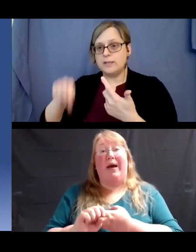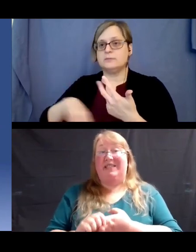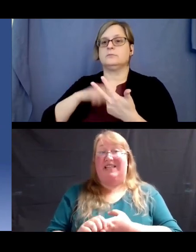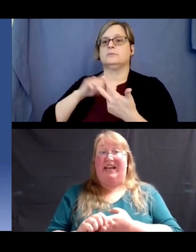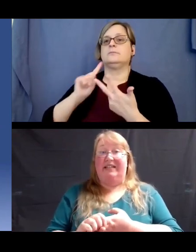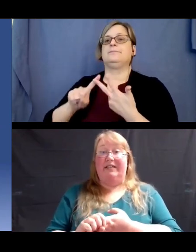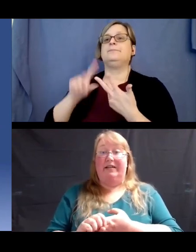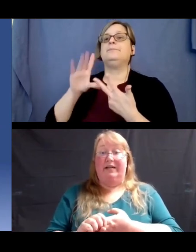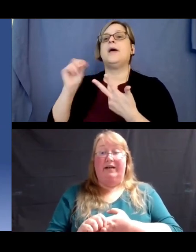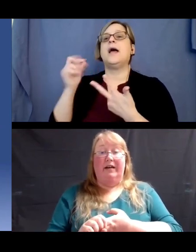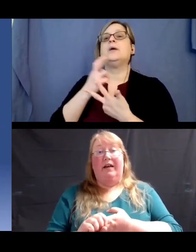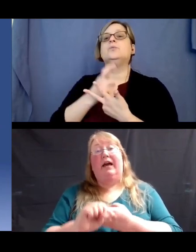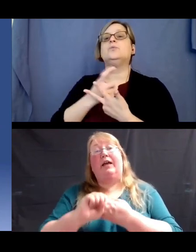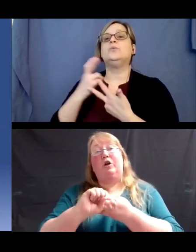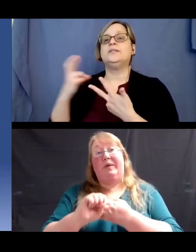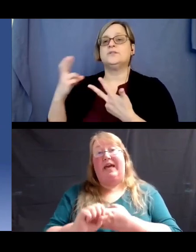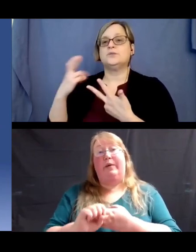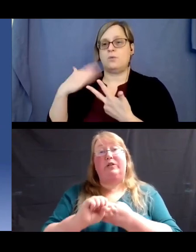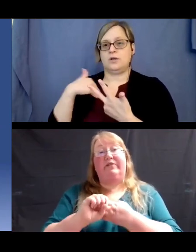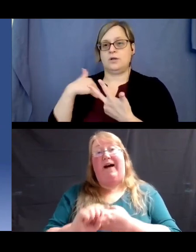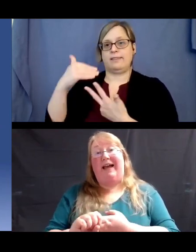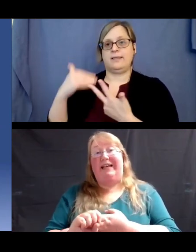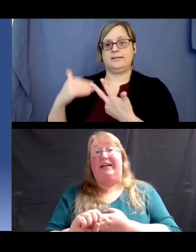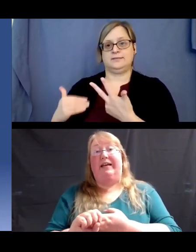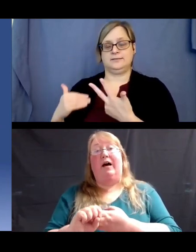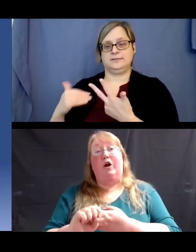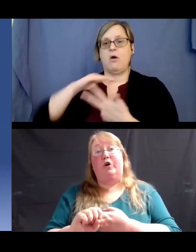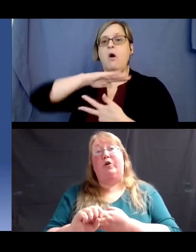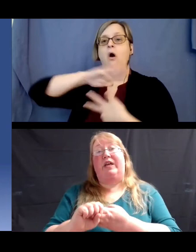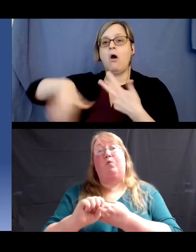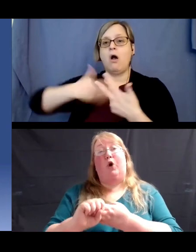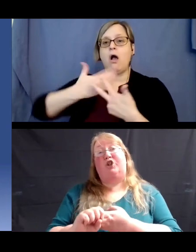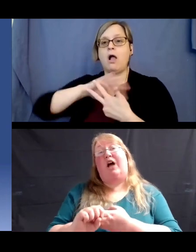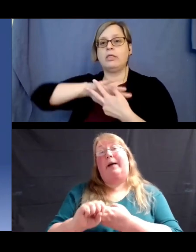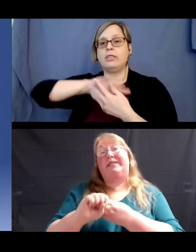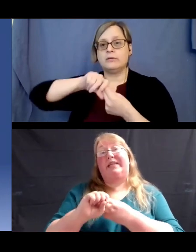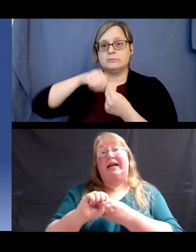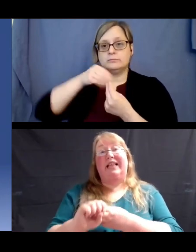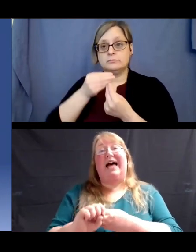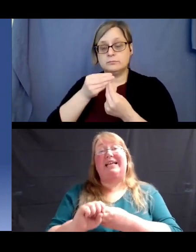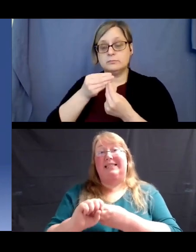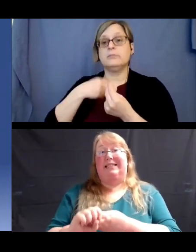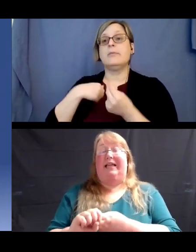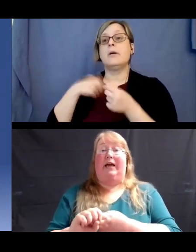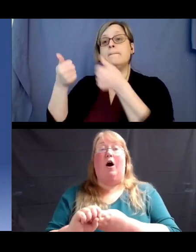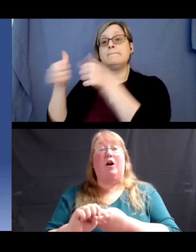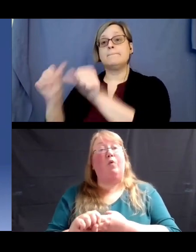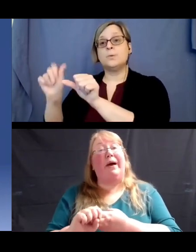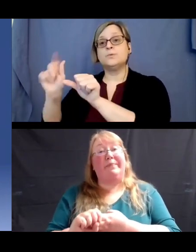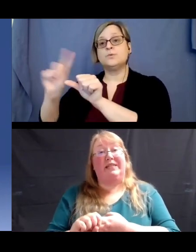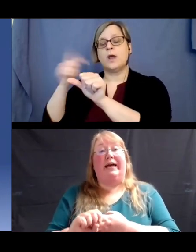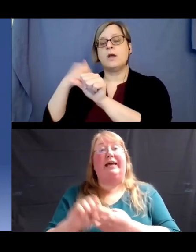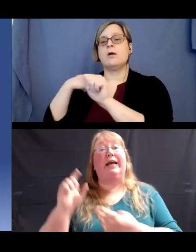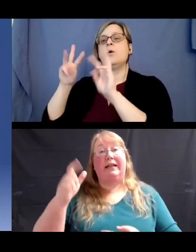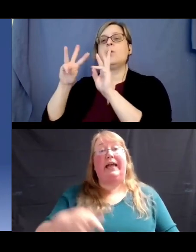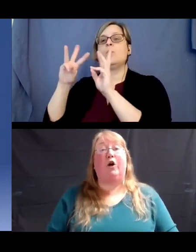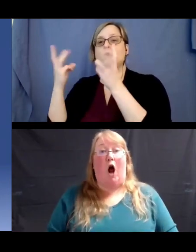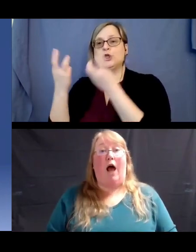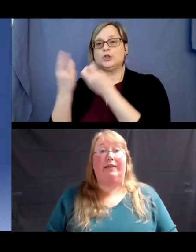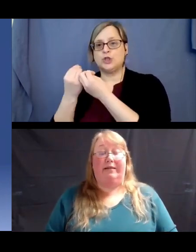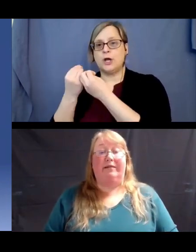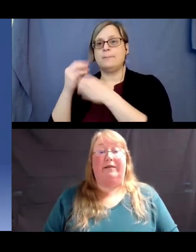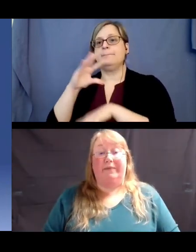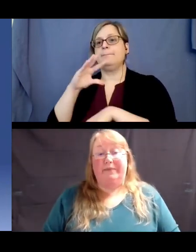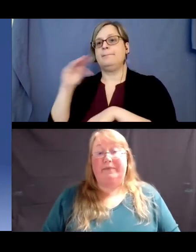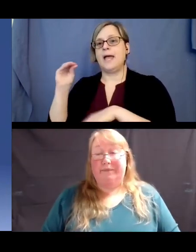our website. And you'll be able to find it under the workshops and classes link on our website later